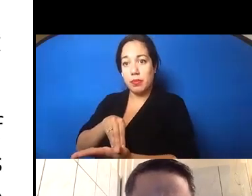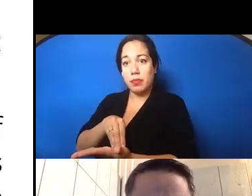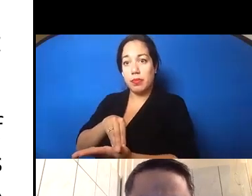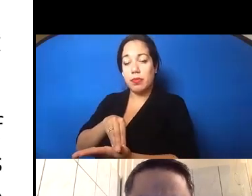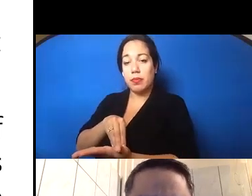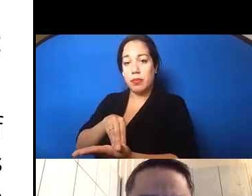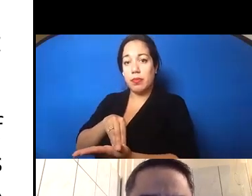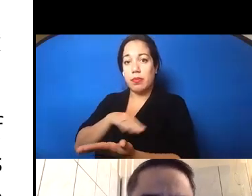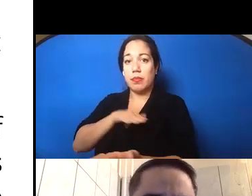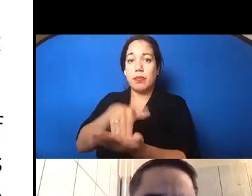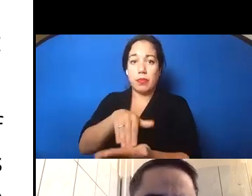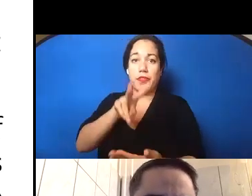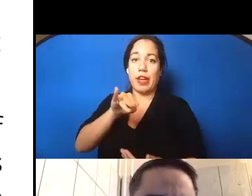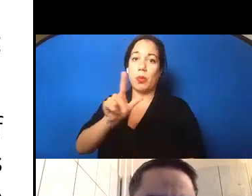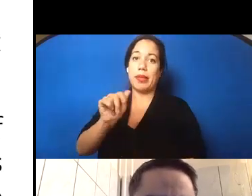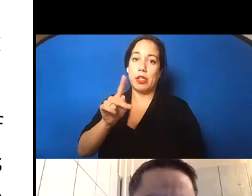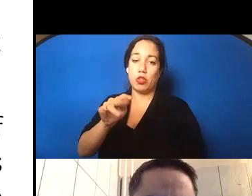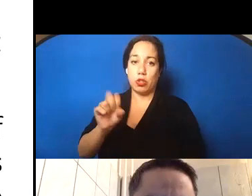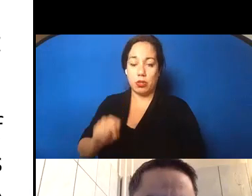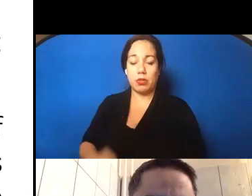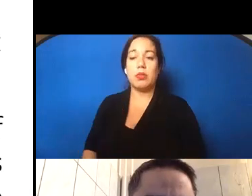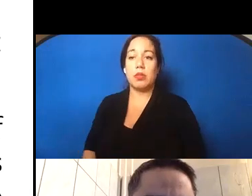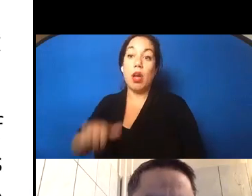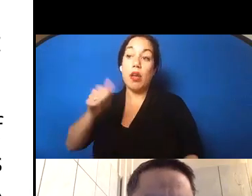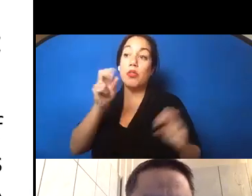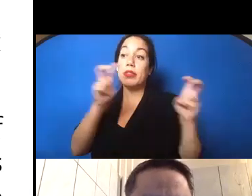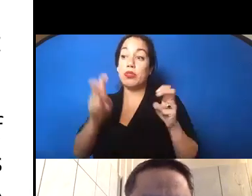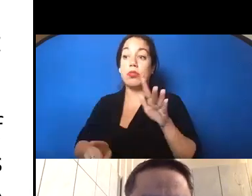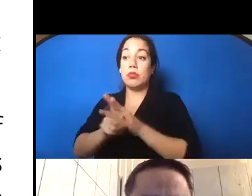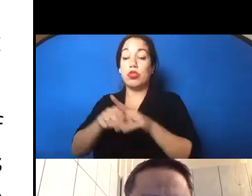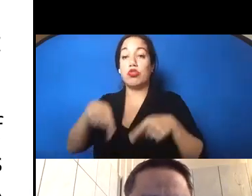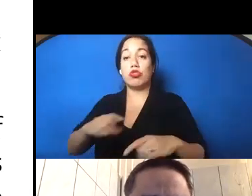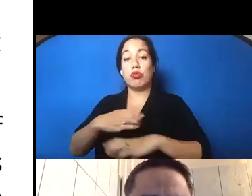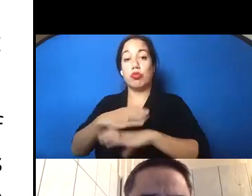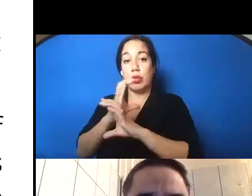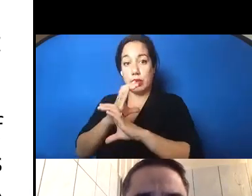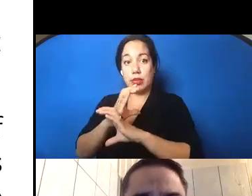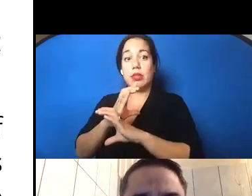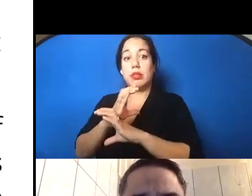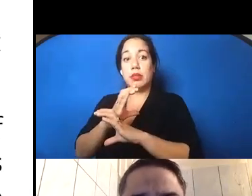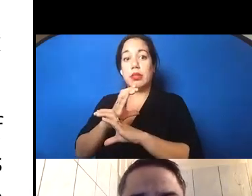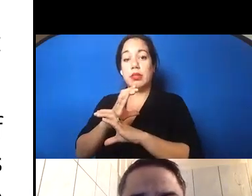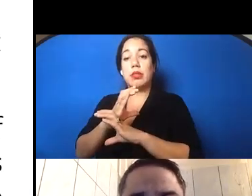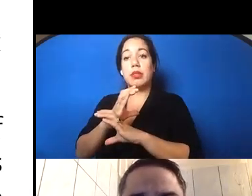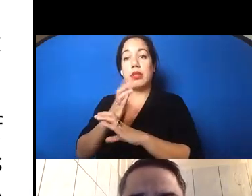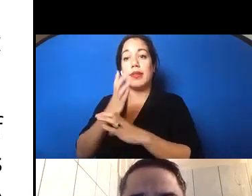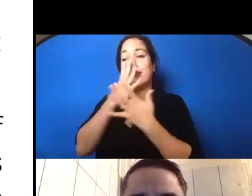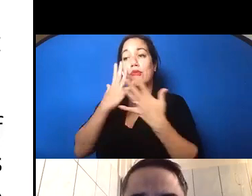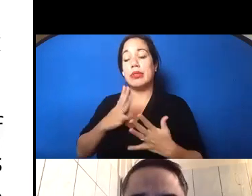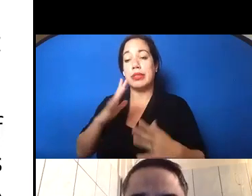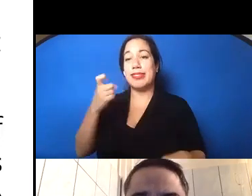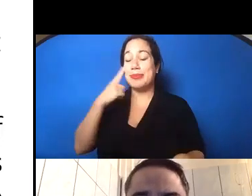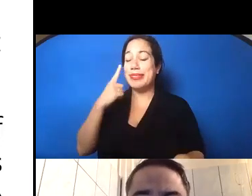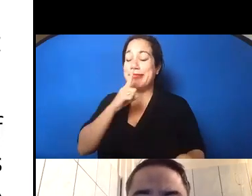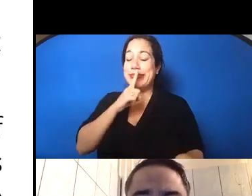violations. The other issue that was presented during this crisis is that, unfortunately, the government did not think much